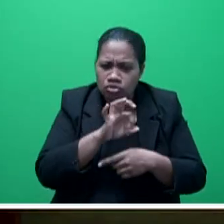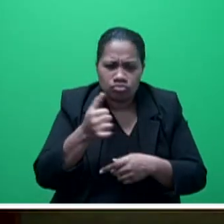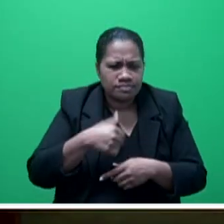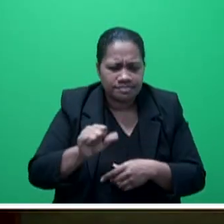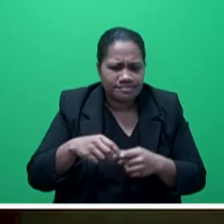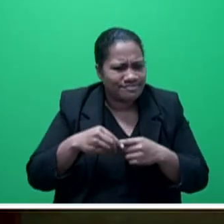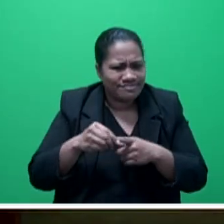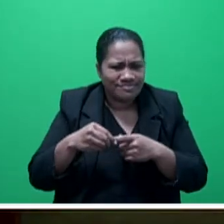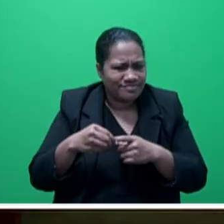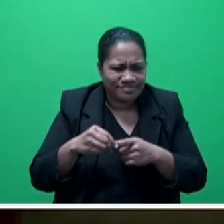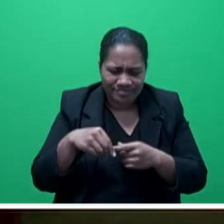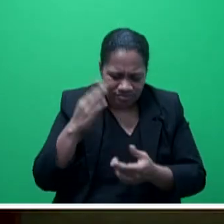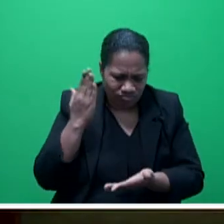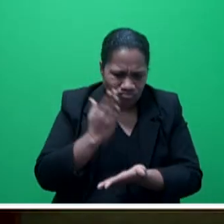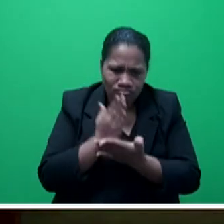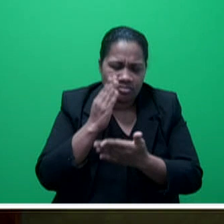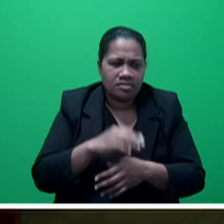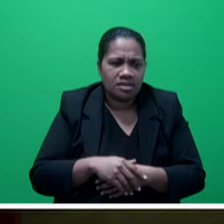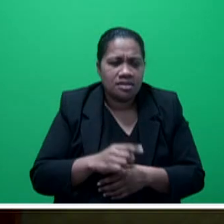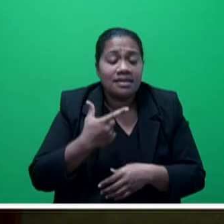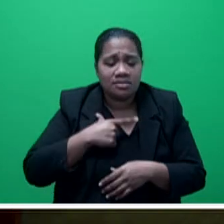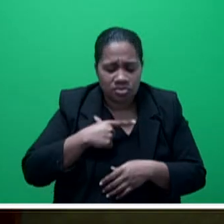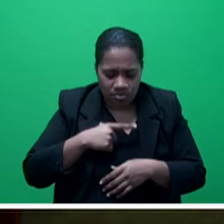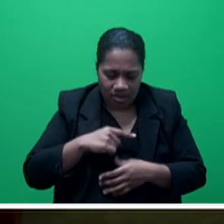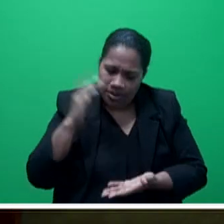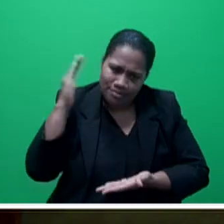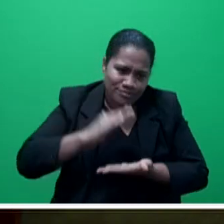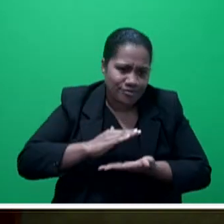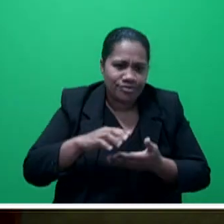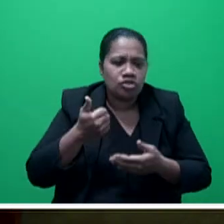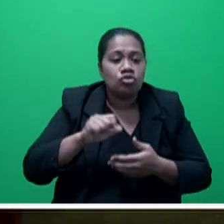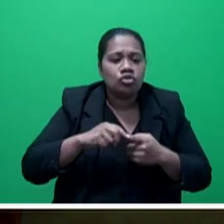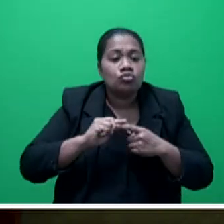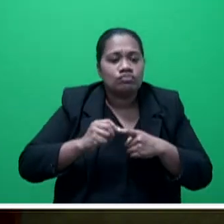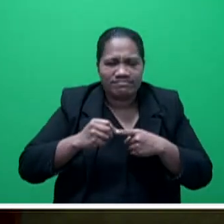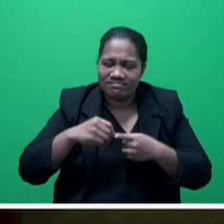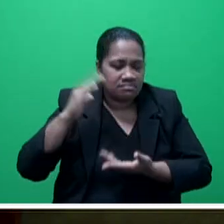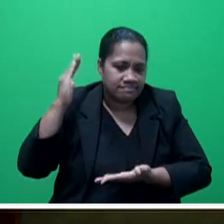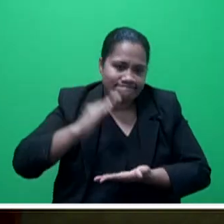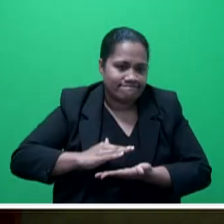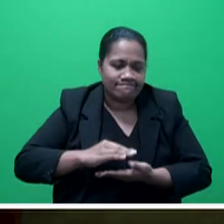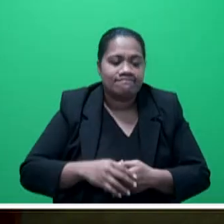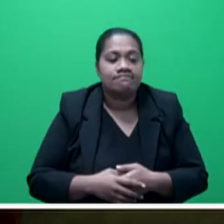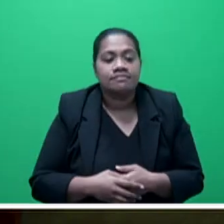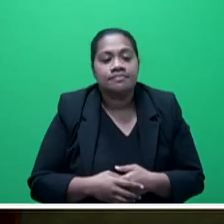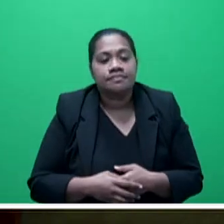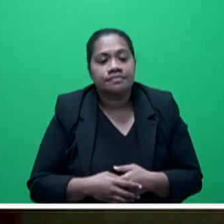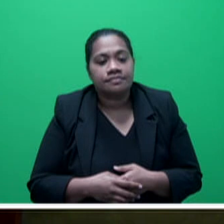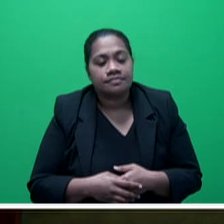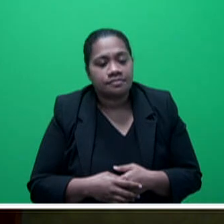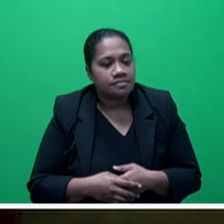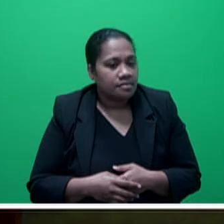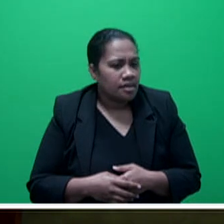has significantly led to decline of plastic bag. Honorable Speaker said the pandemic has had a profound impact on the